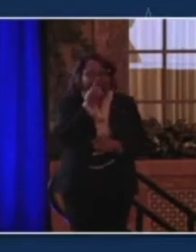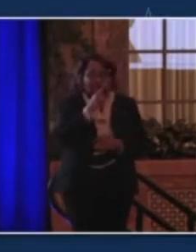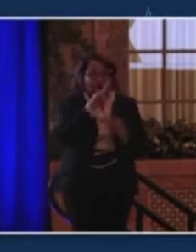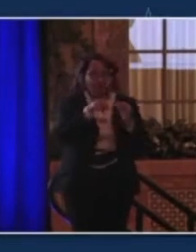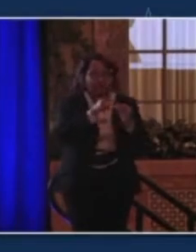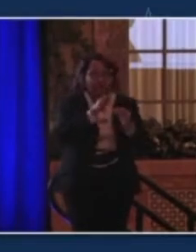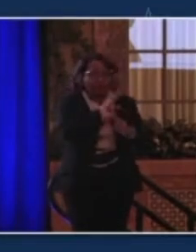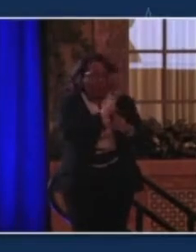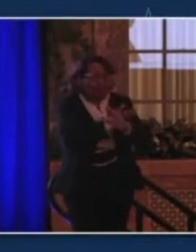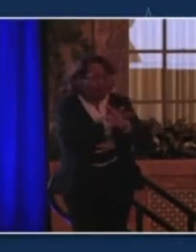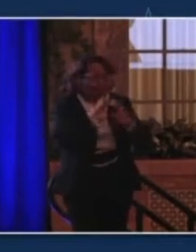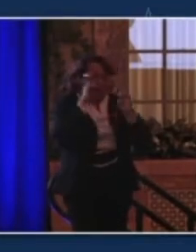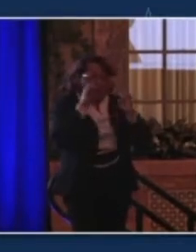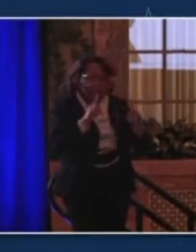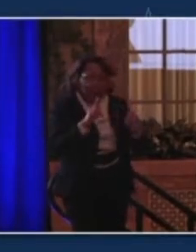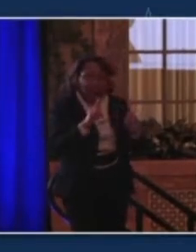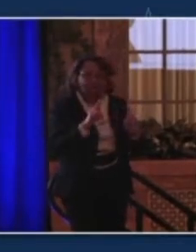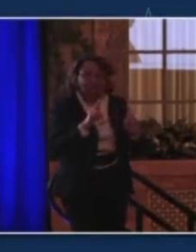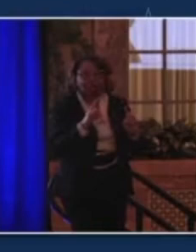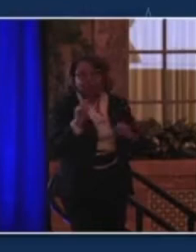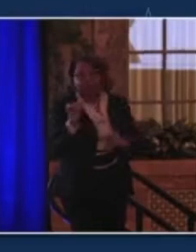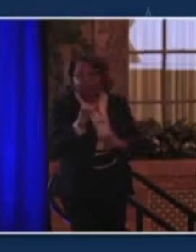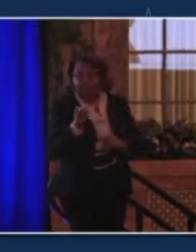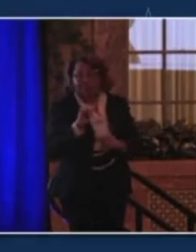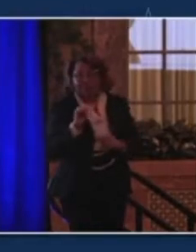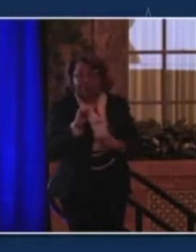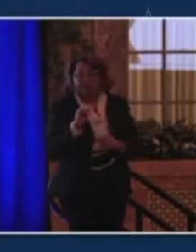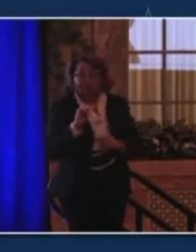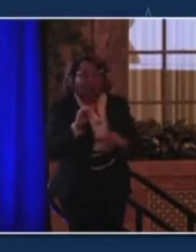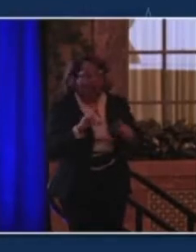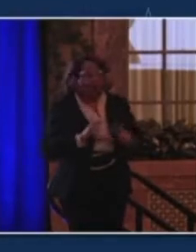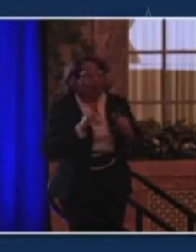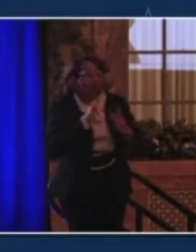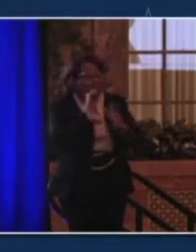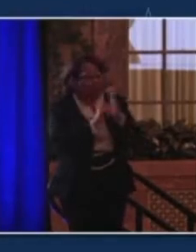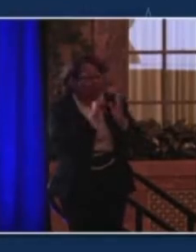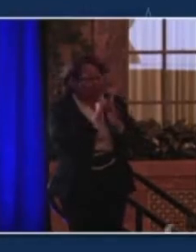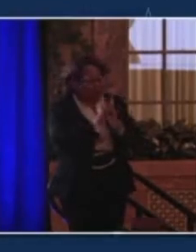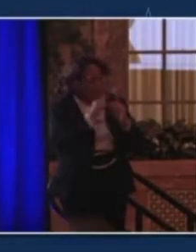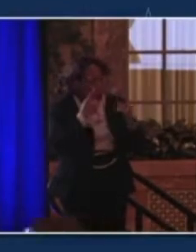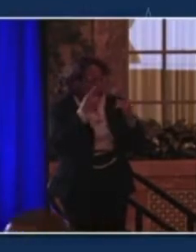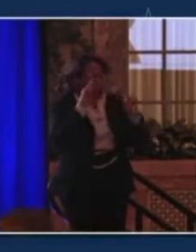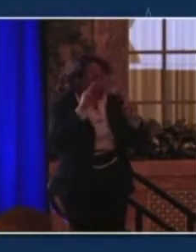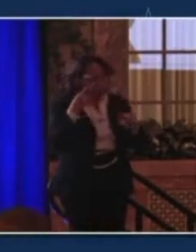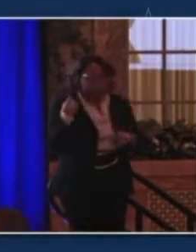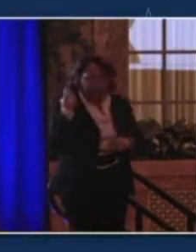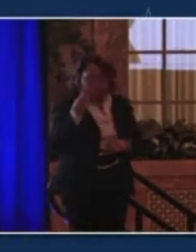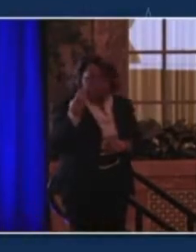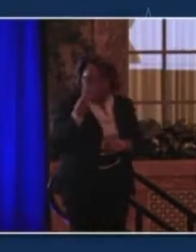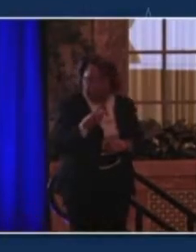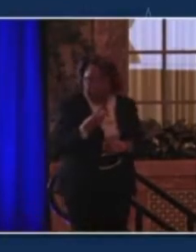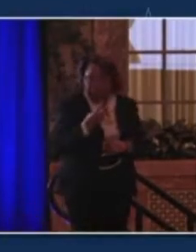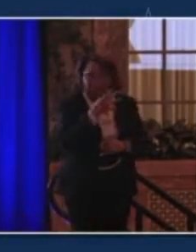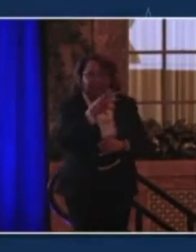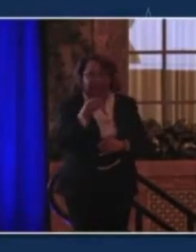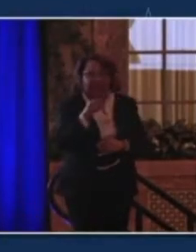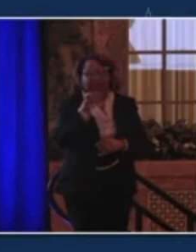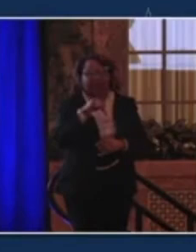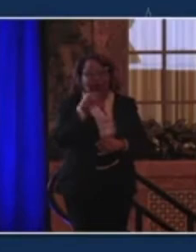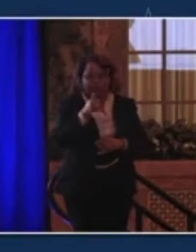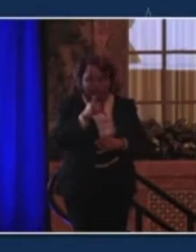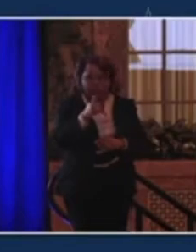education, more so the lifetime achievements of Harold Washington and the other